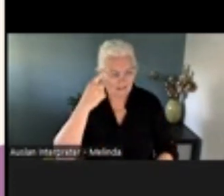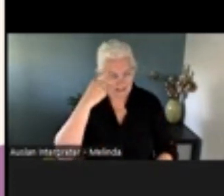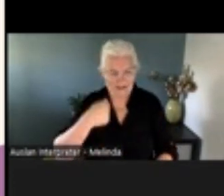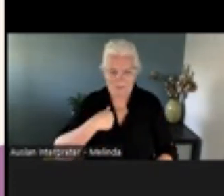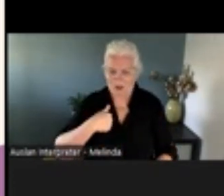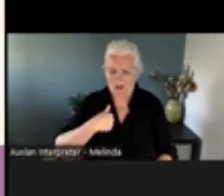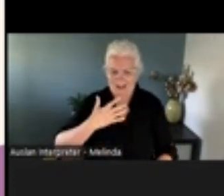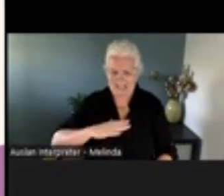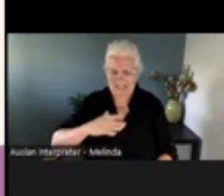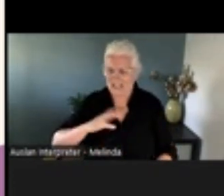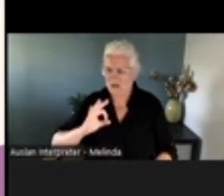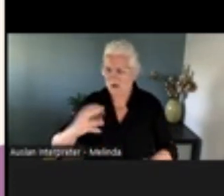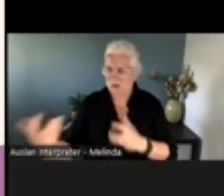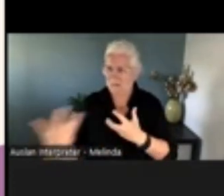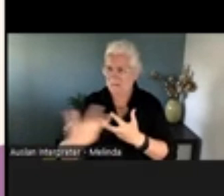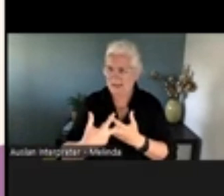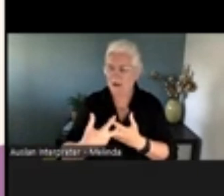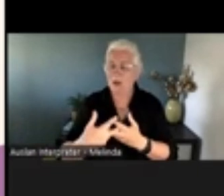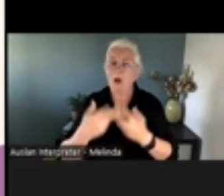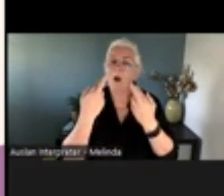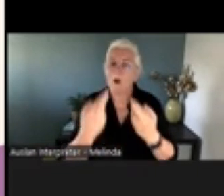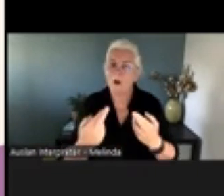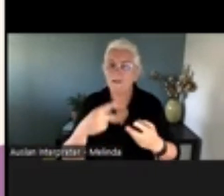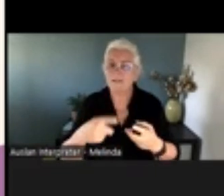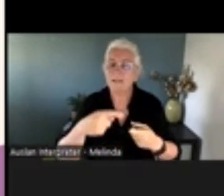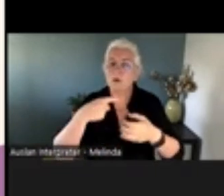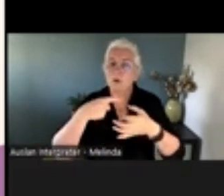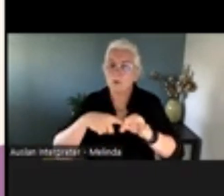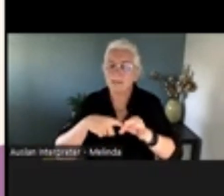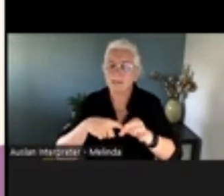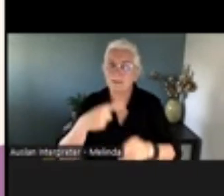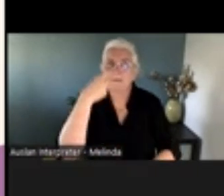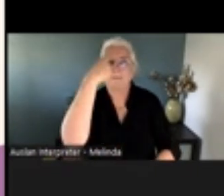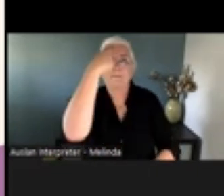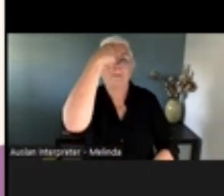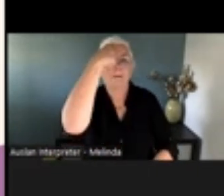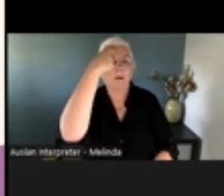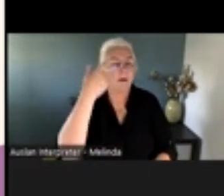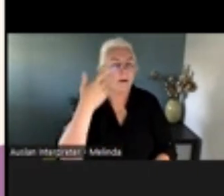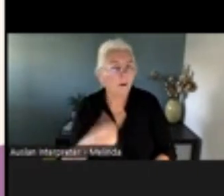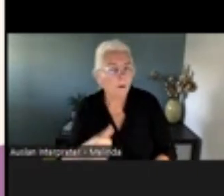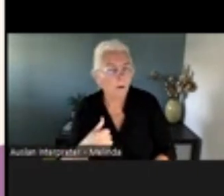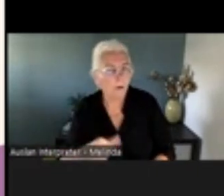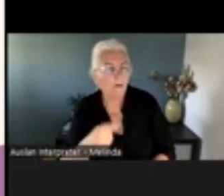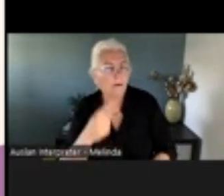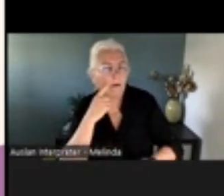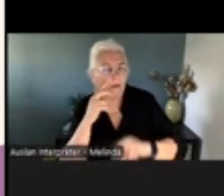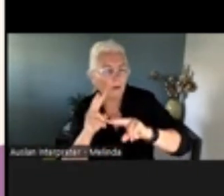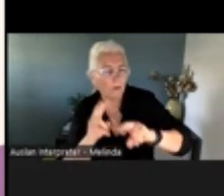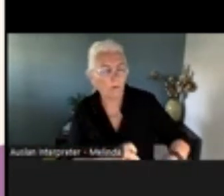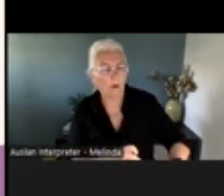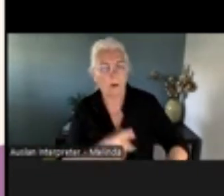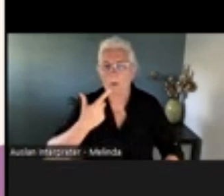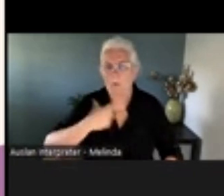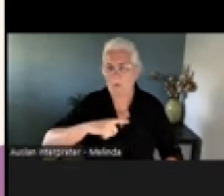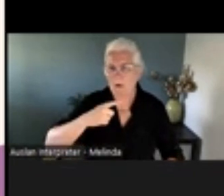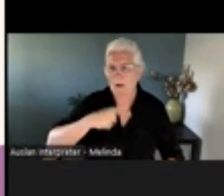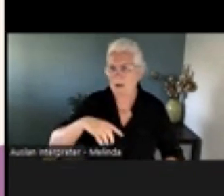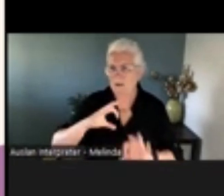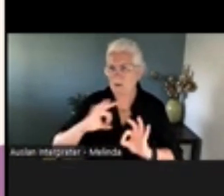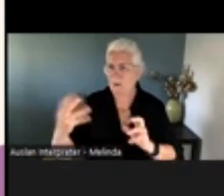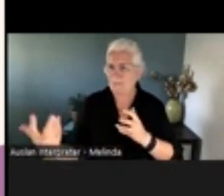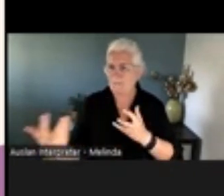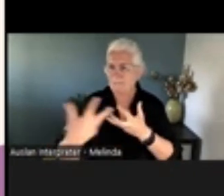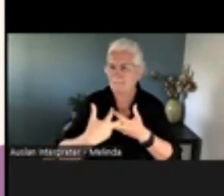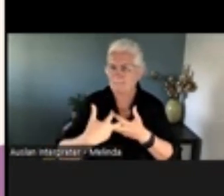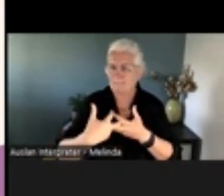respected, hopefully these questions can then prompt them to look into why that isn't being met and